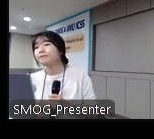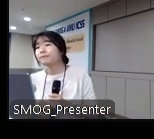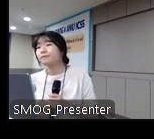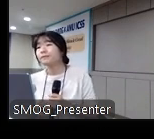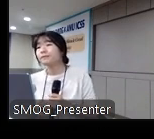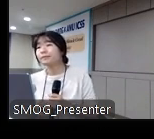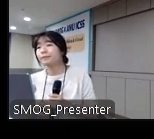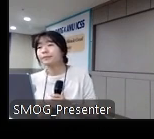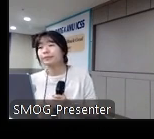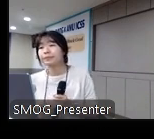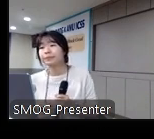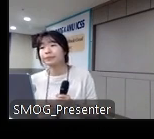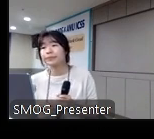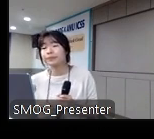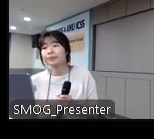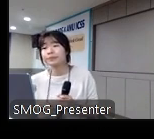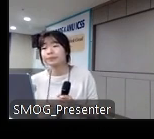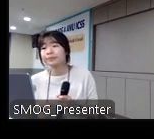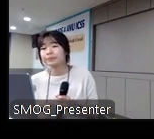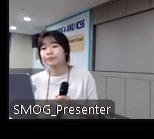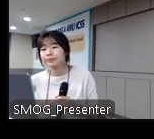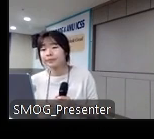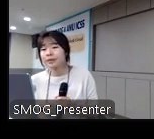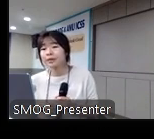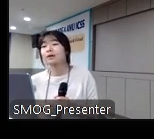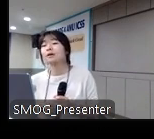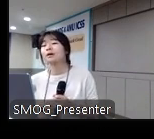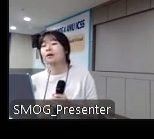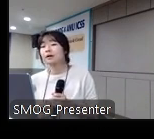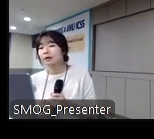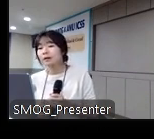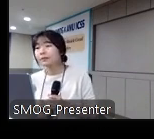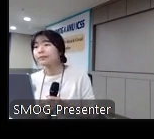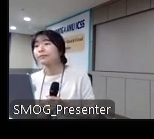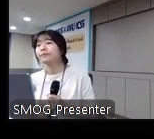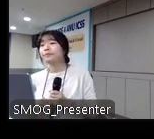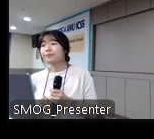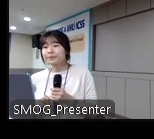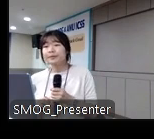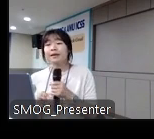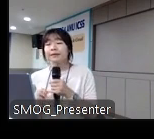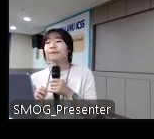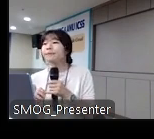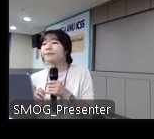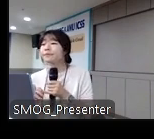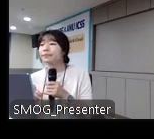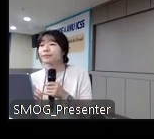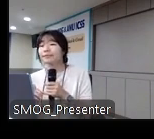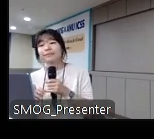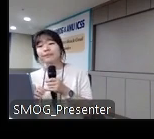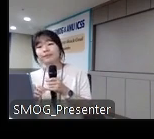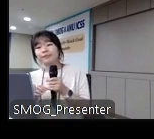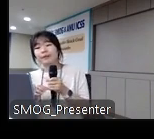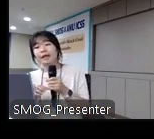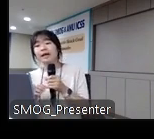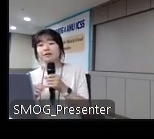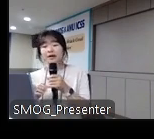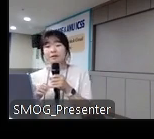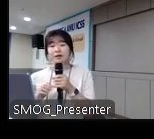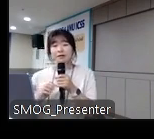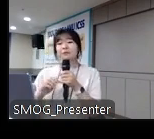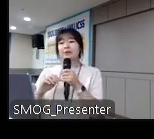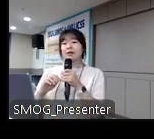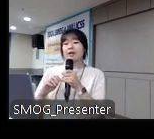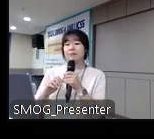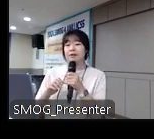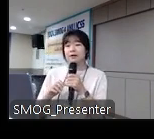have a similar effect in sign languages or in American Sign Language in those cases where optional? Yeah, so that would